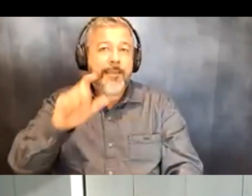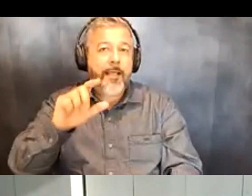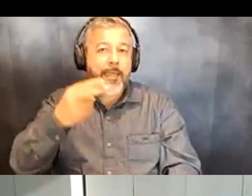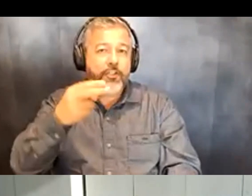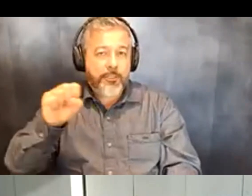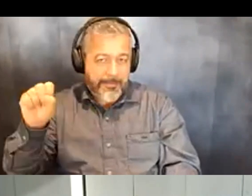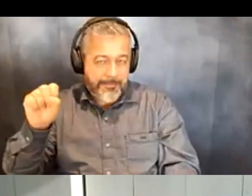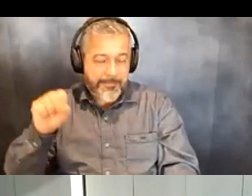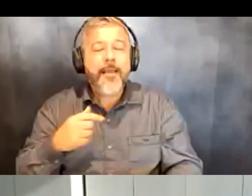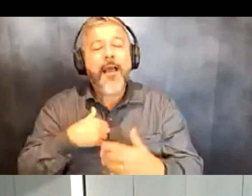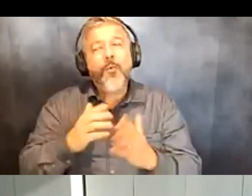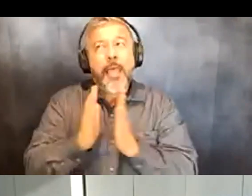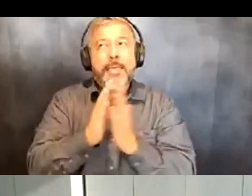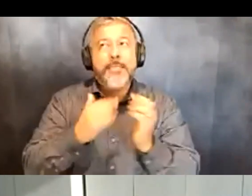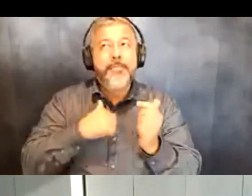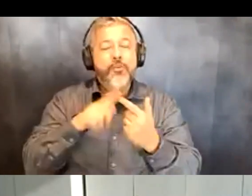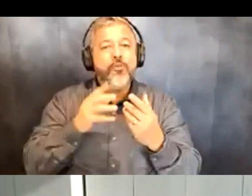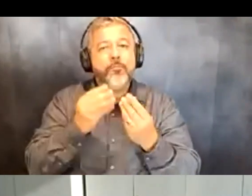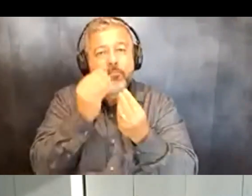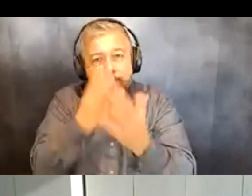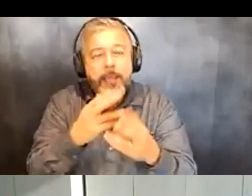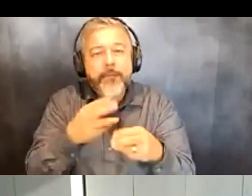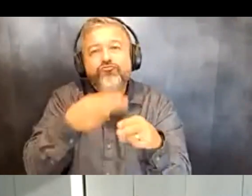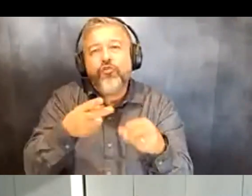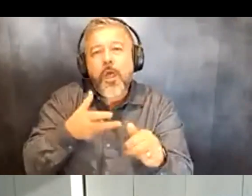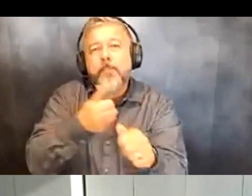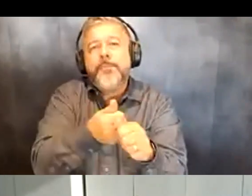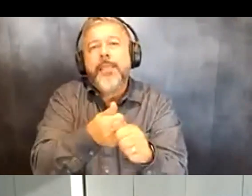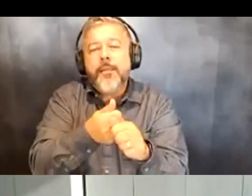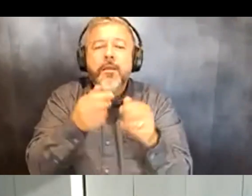to provide a little bit of update and overview of some of the things that we've been